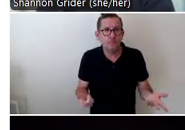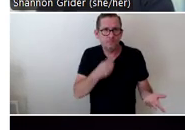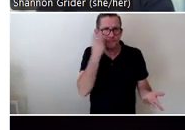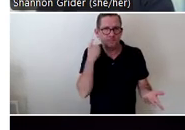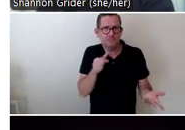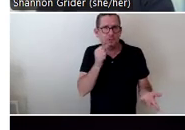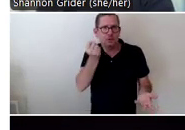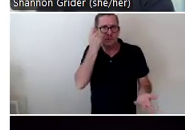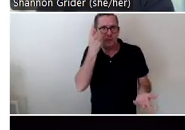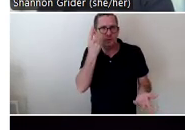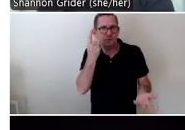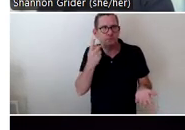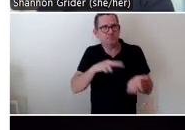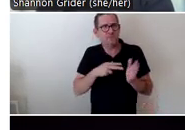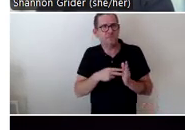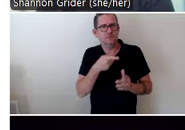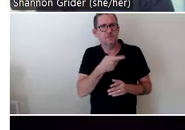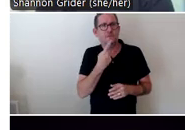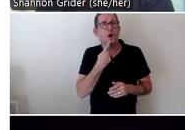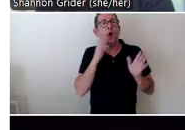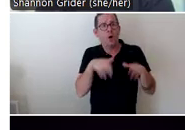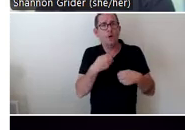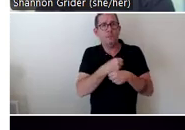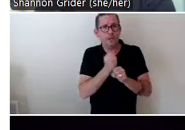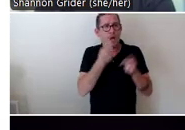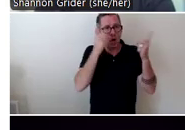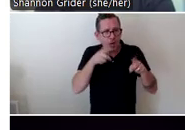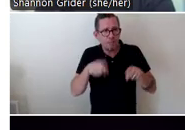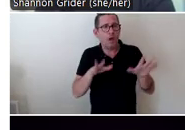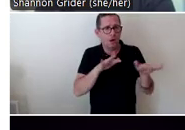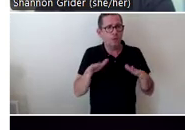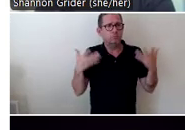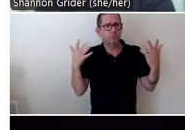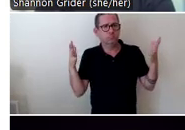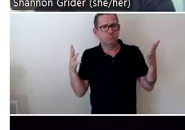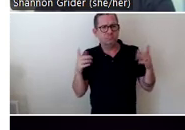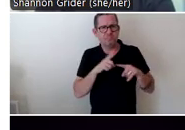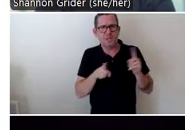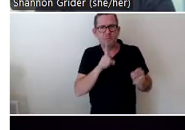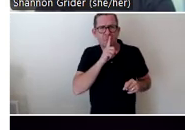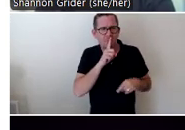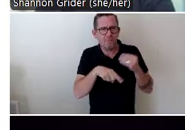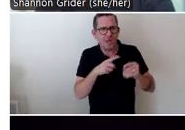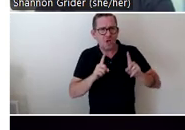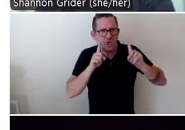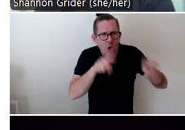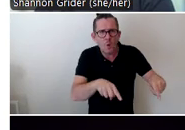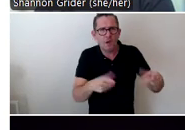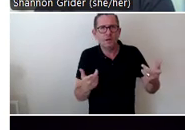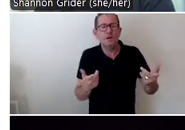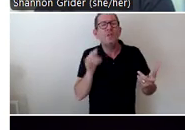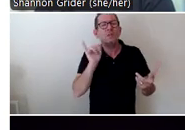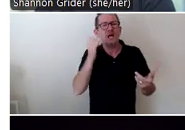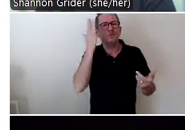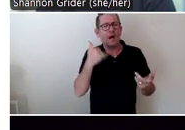keep it short and simple, same like with the text message. Just get to the point. You have an appointment this day, this time, this location. You